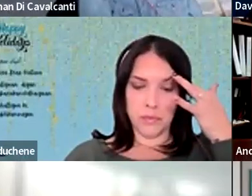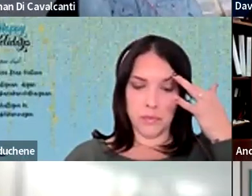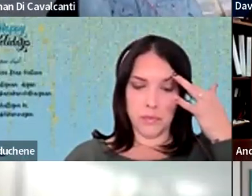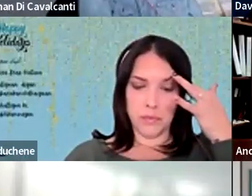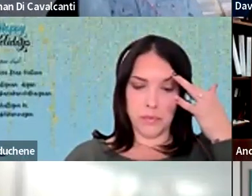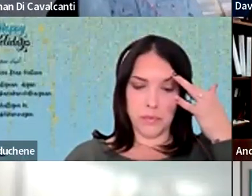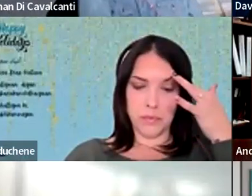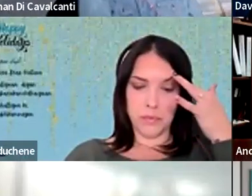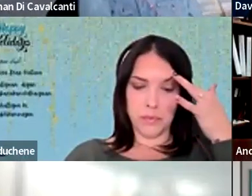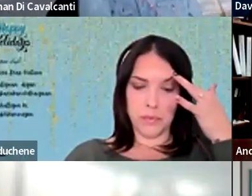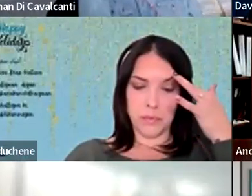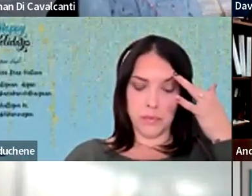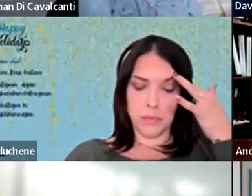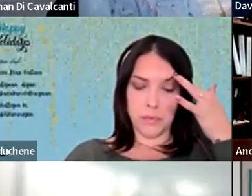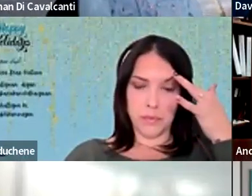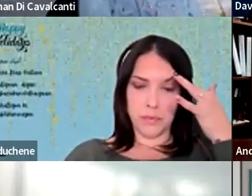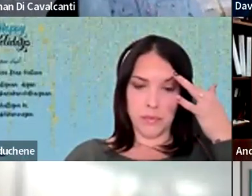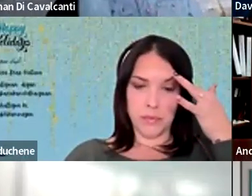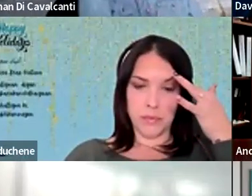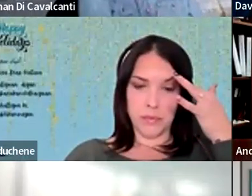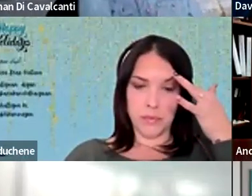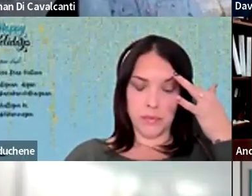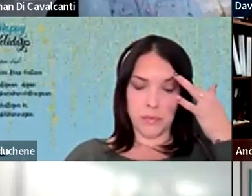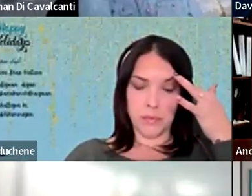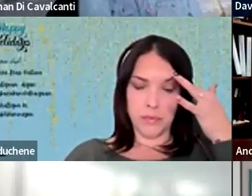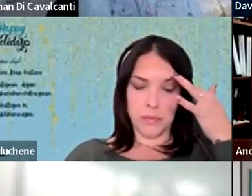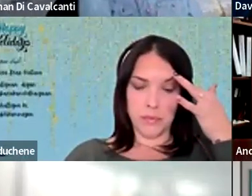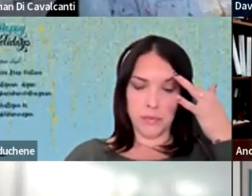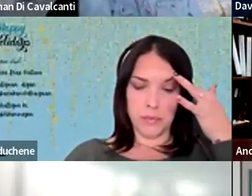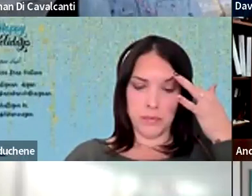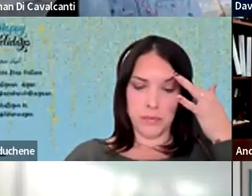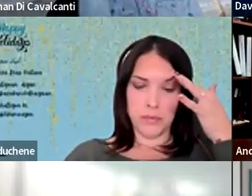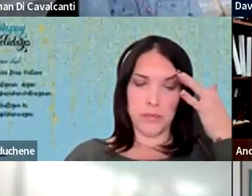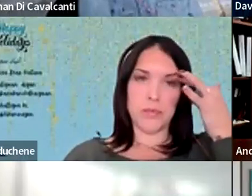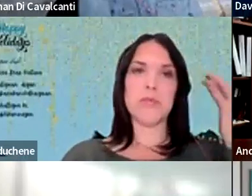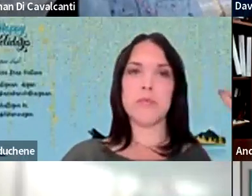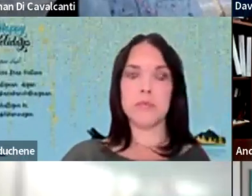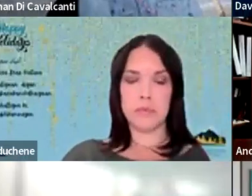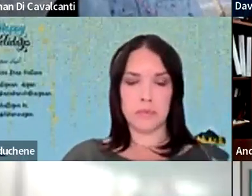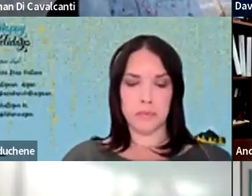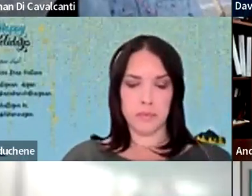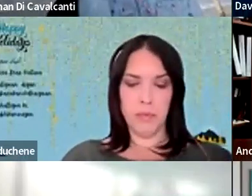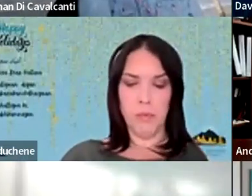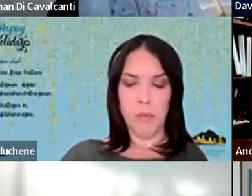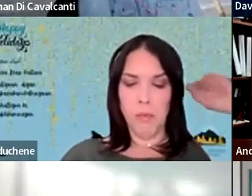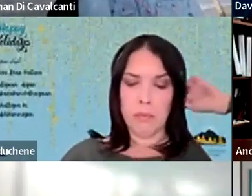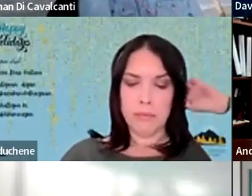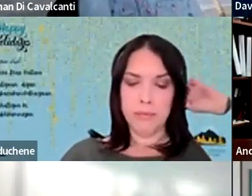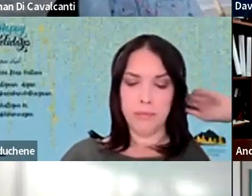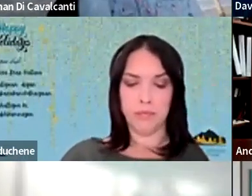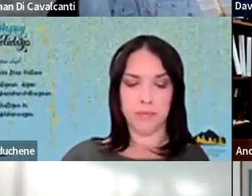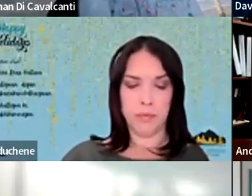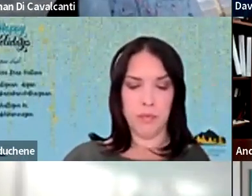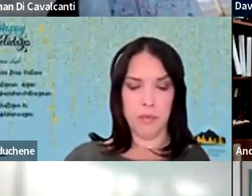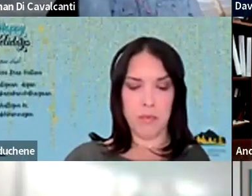Thank you very much, Lindsay. So again, we are going to be paying people their